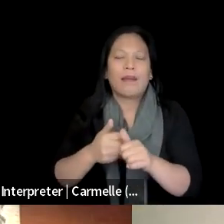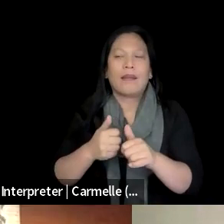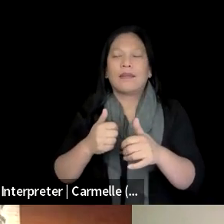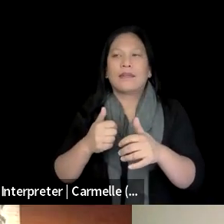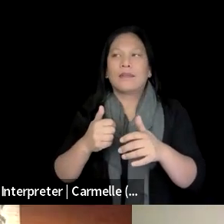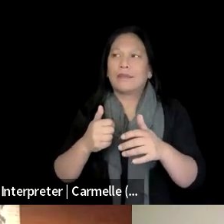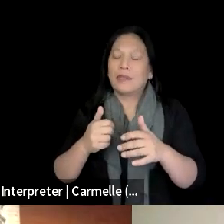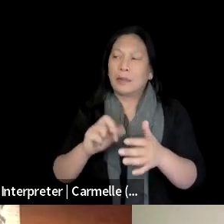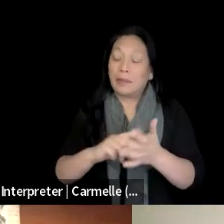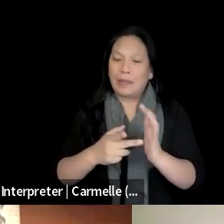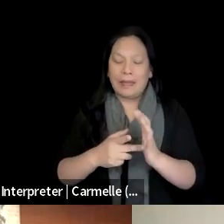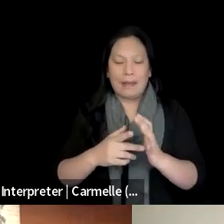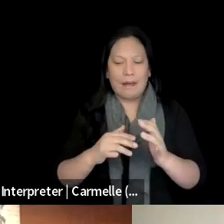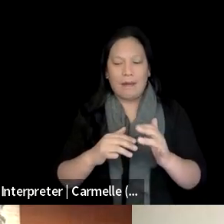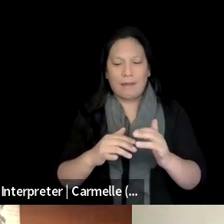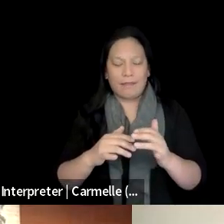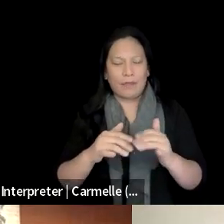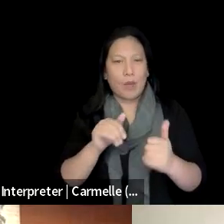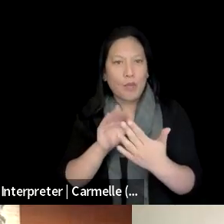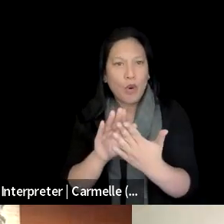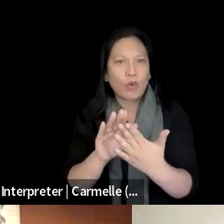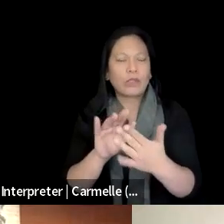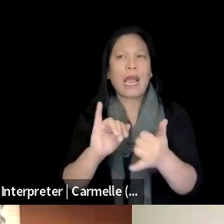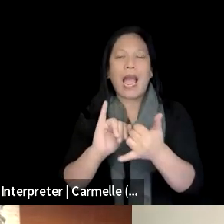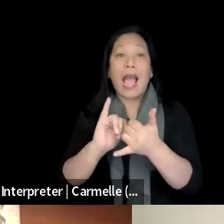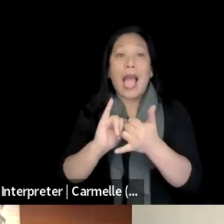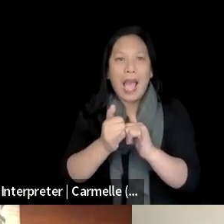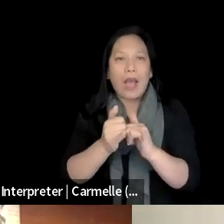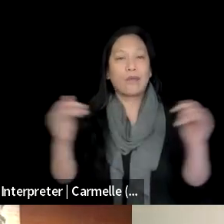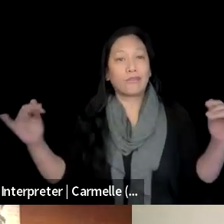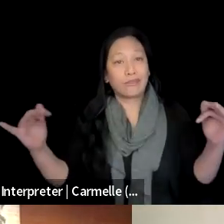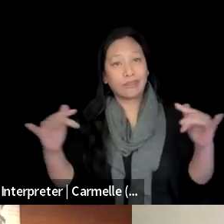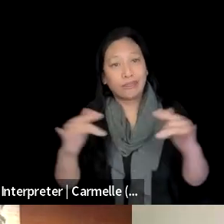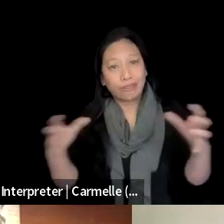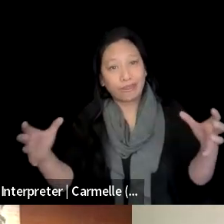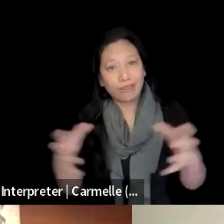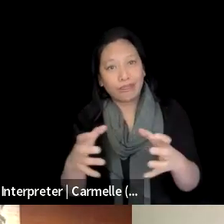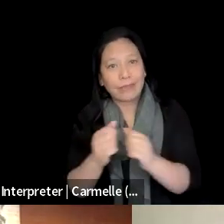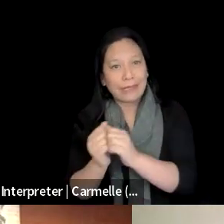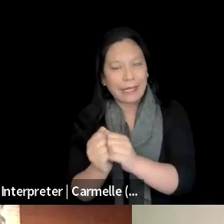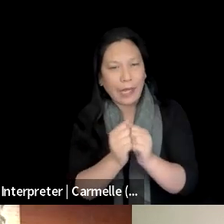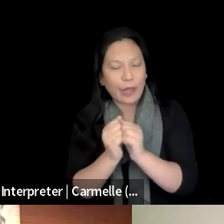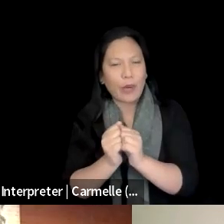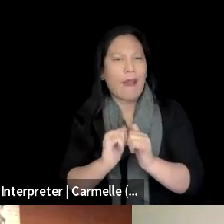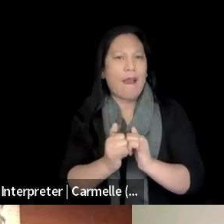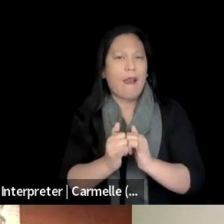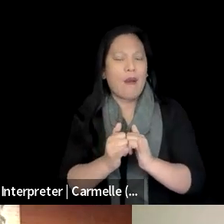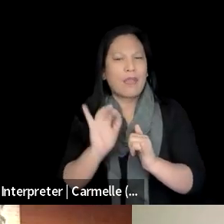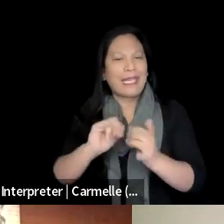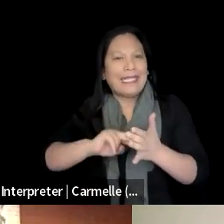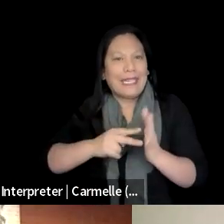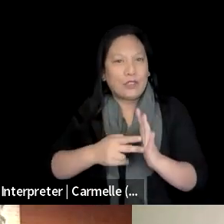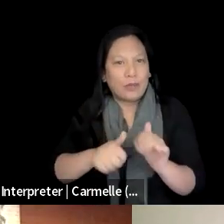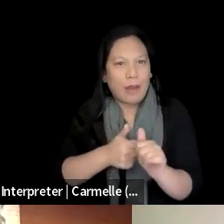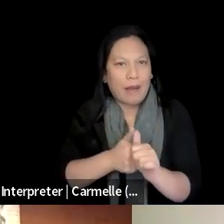being intentional about the way that we gather. So I'm looking at kind of my little notes that I've made through